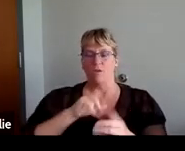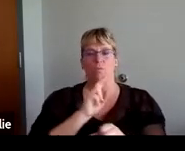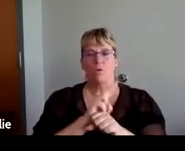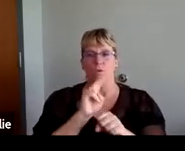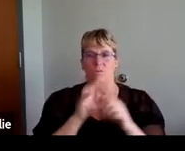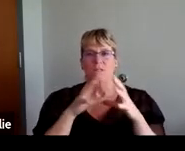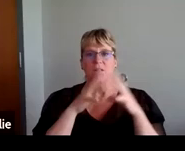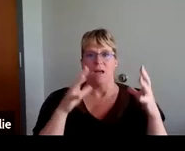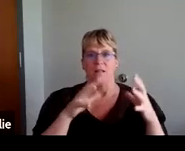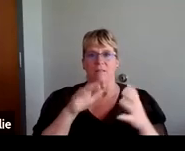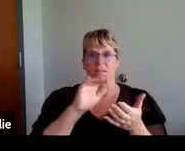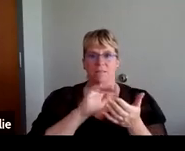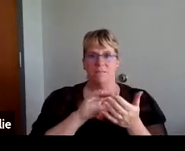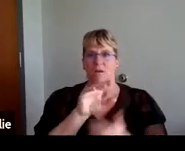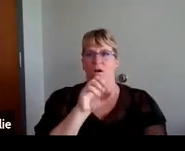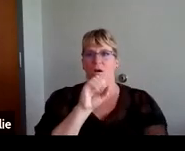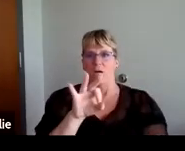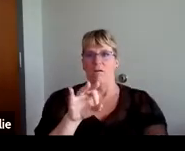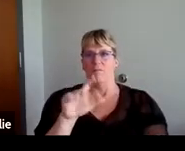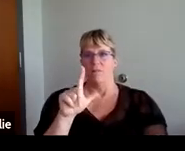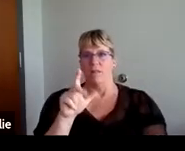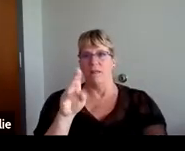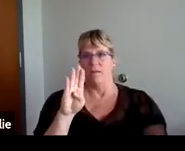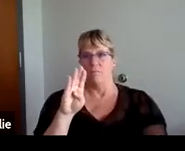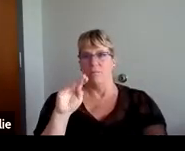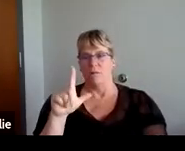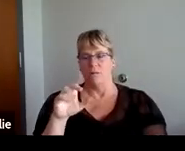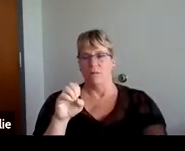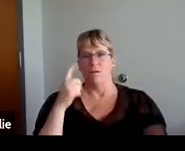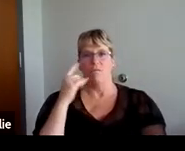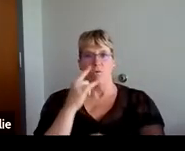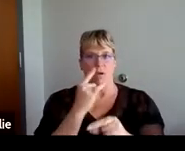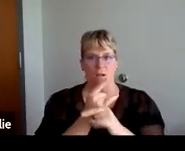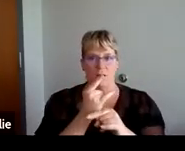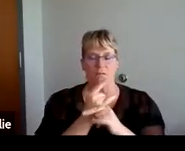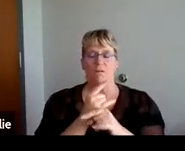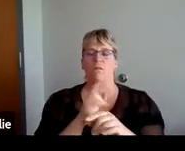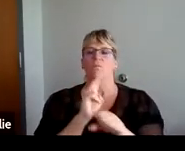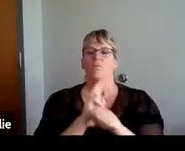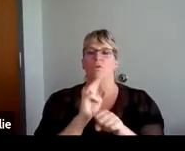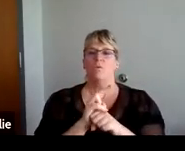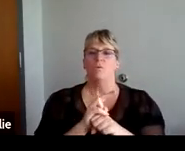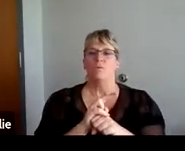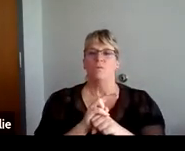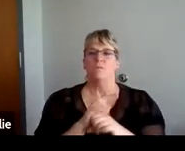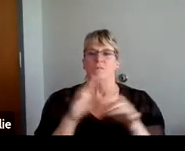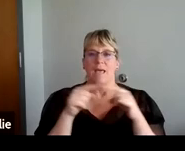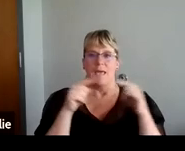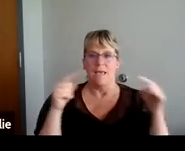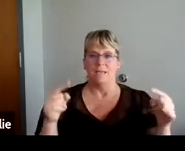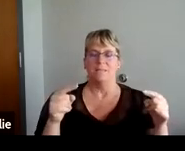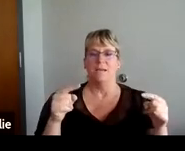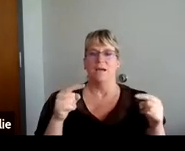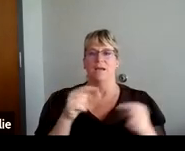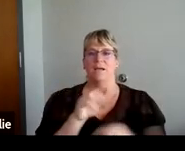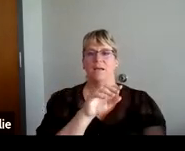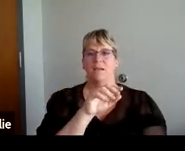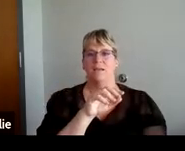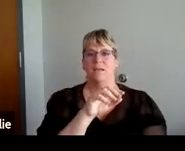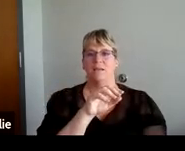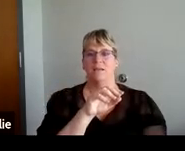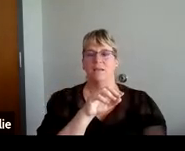agents off-label. Off-label for alcohol, we use the antihypertensives, we use